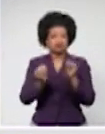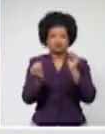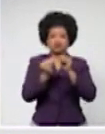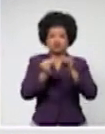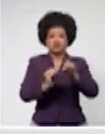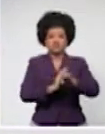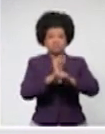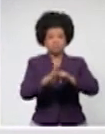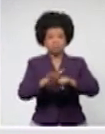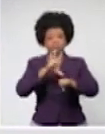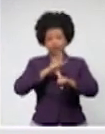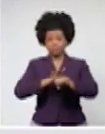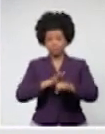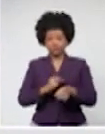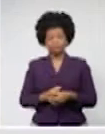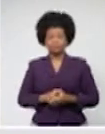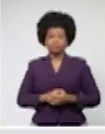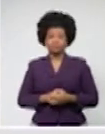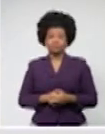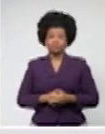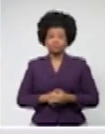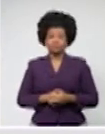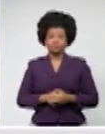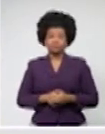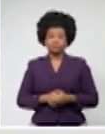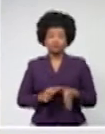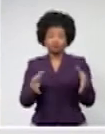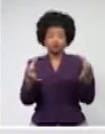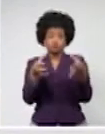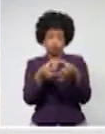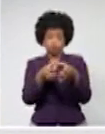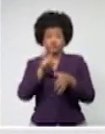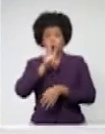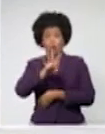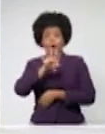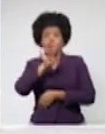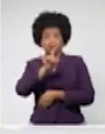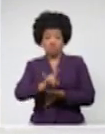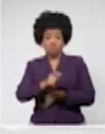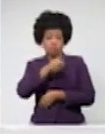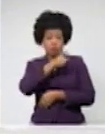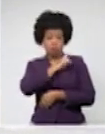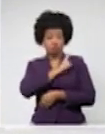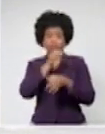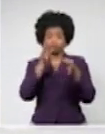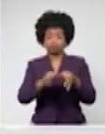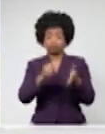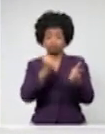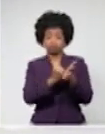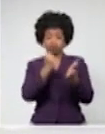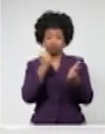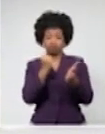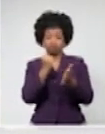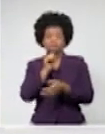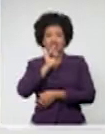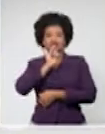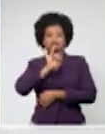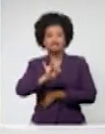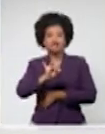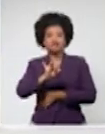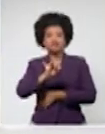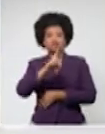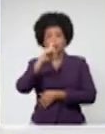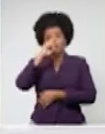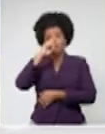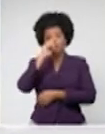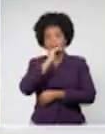evolution, but still under risk due to the complications inherent to the disease. Of the new positive cases, 24 belong